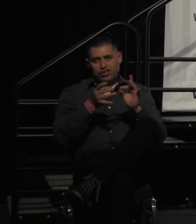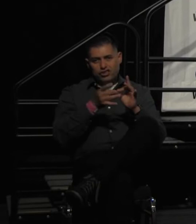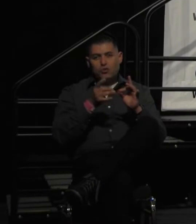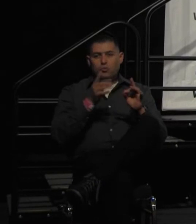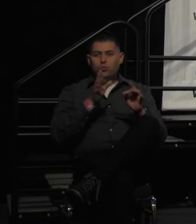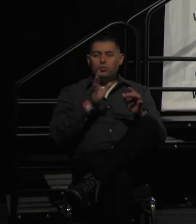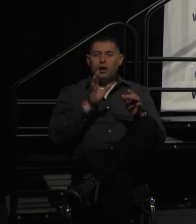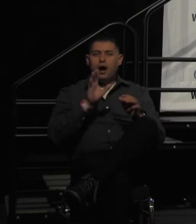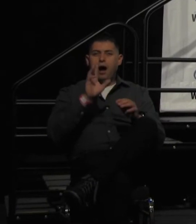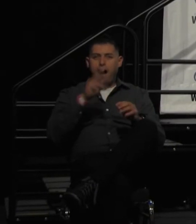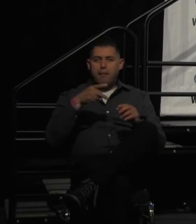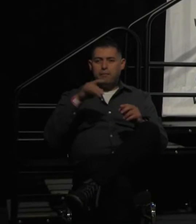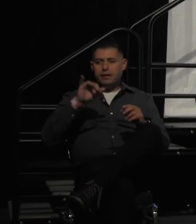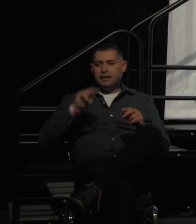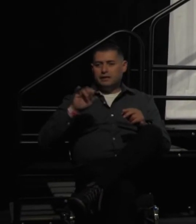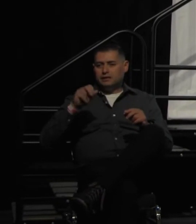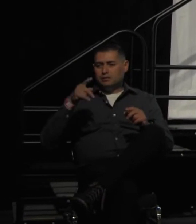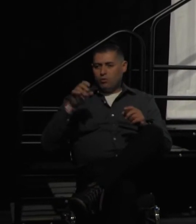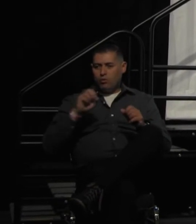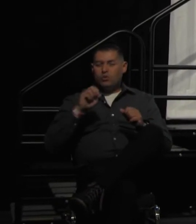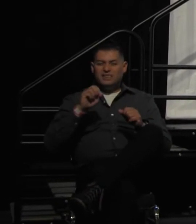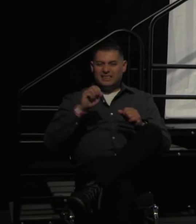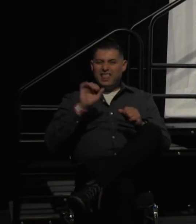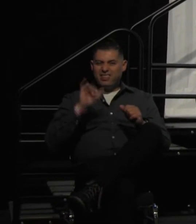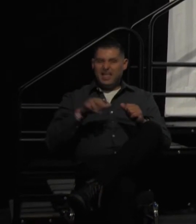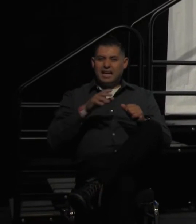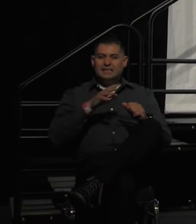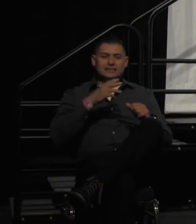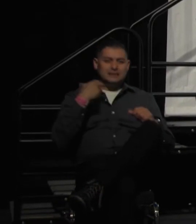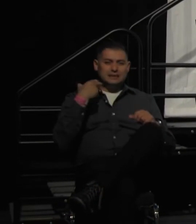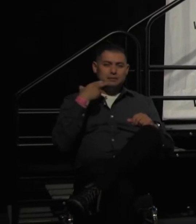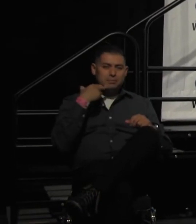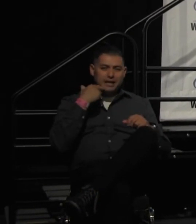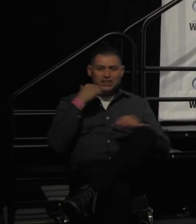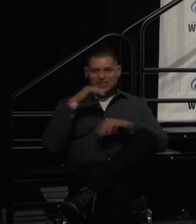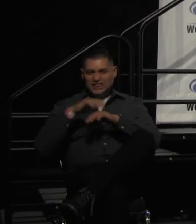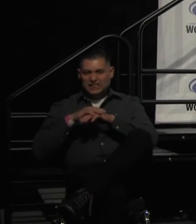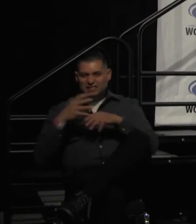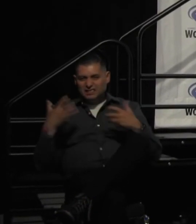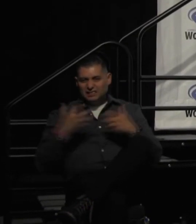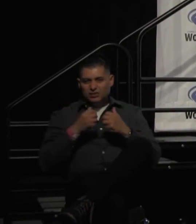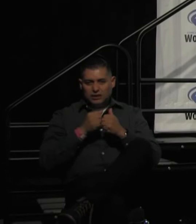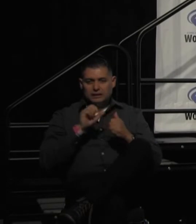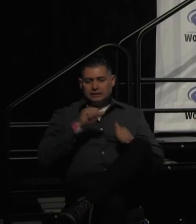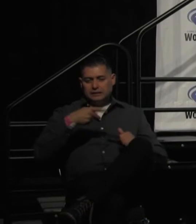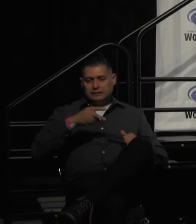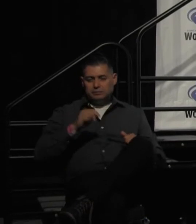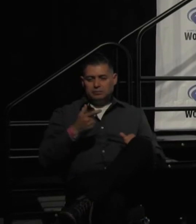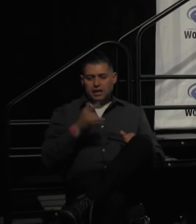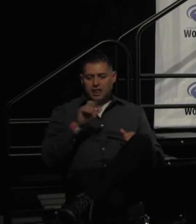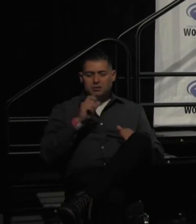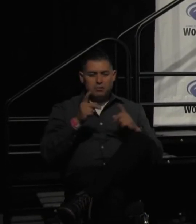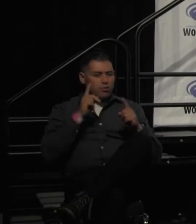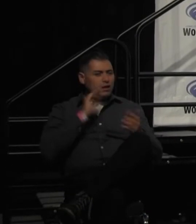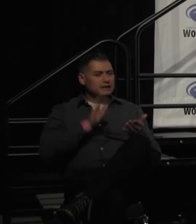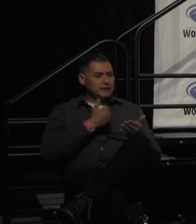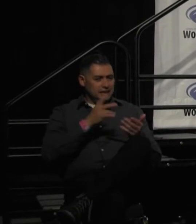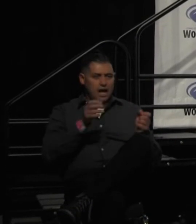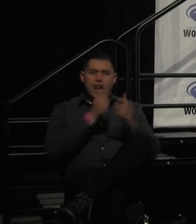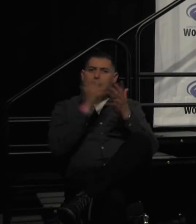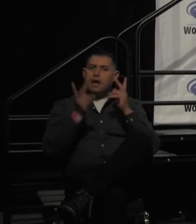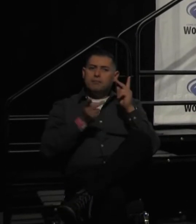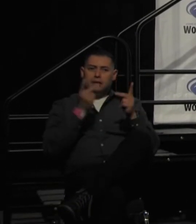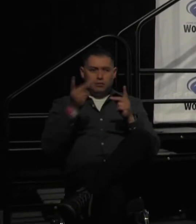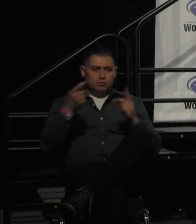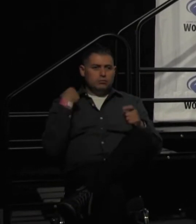Spanglish, it's probably one of the first times that people even like sang Spanish or even like thought about singing Spanish. You introduced a lot of people